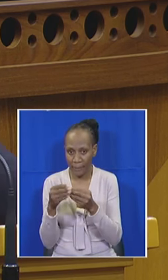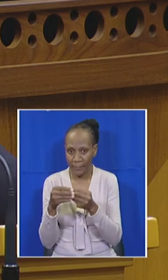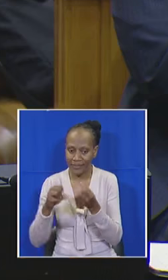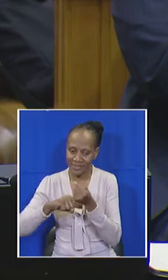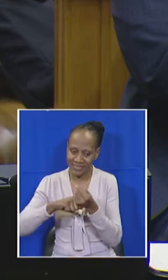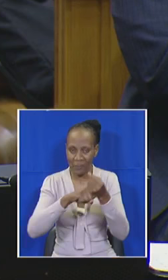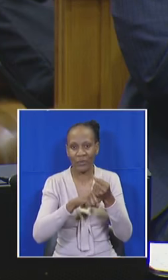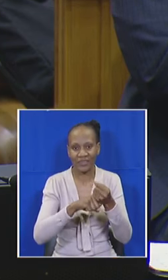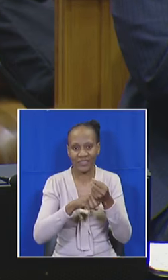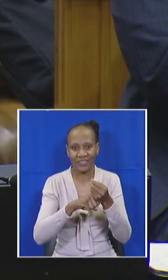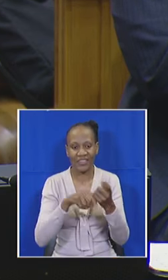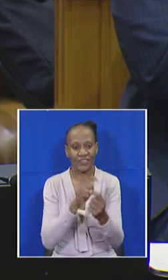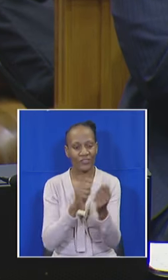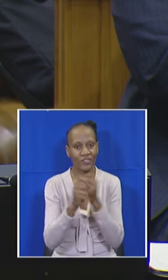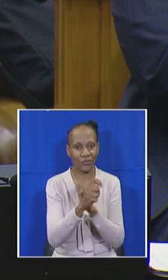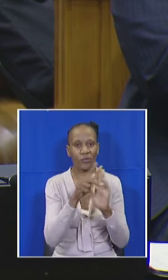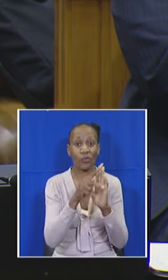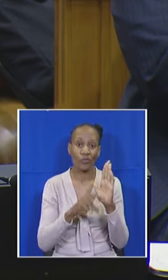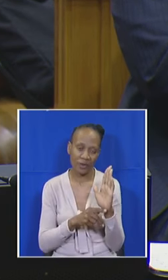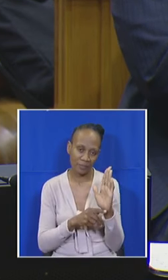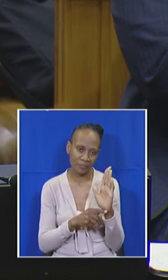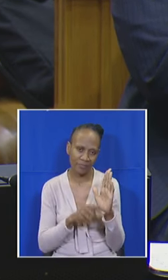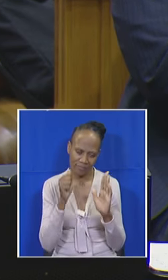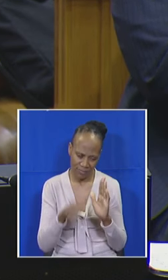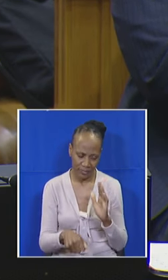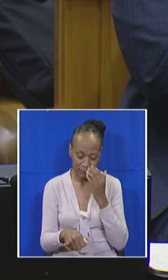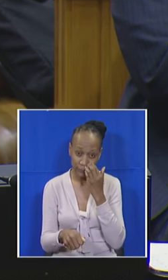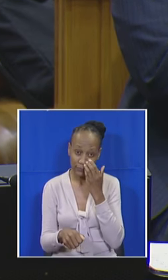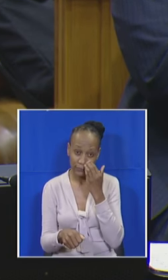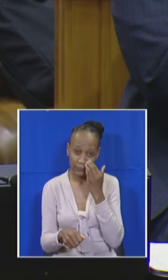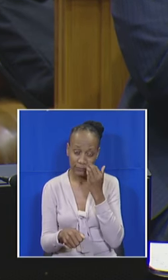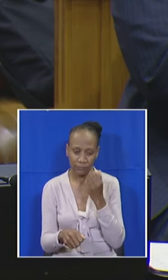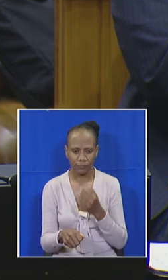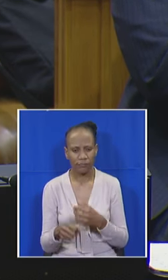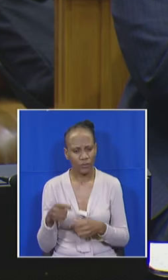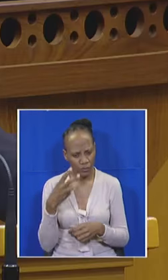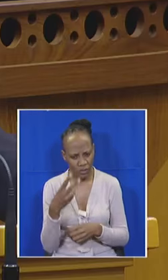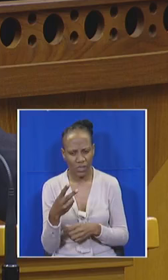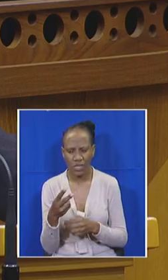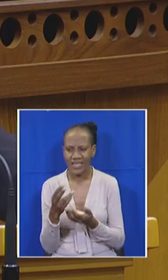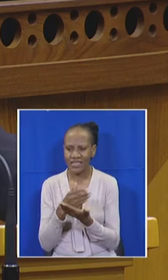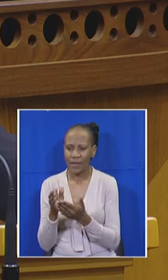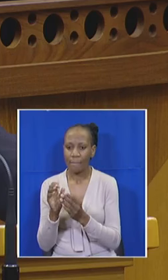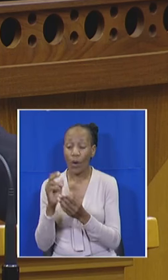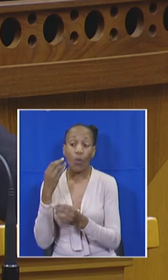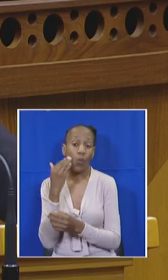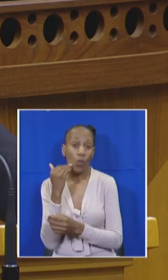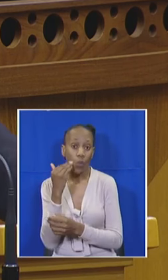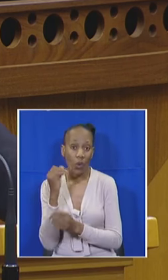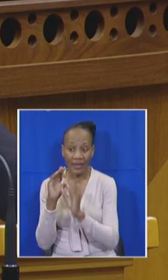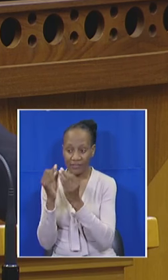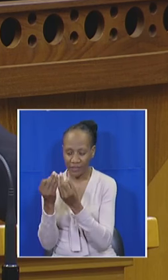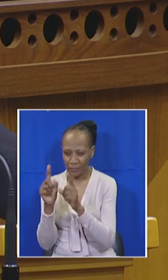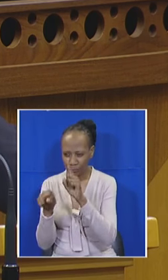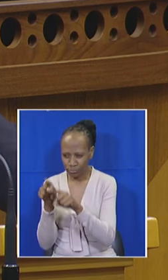program. The fact that white households earn